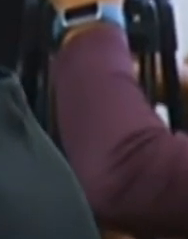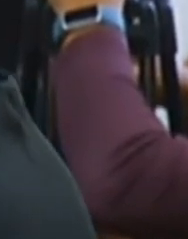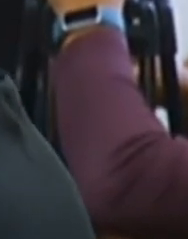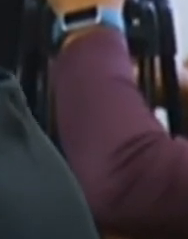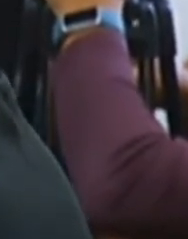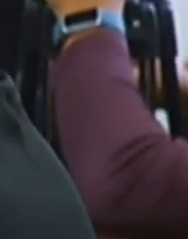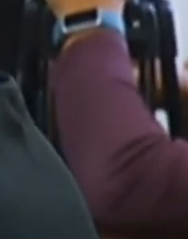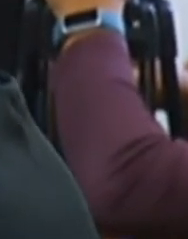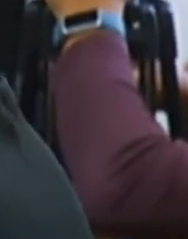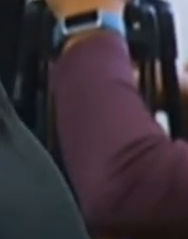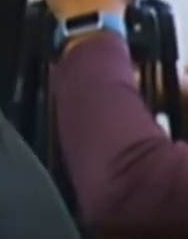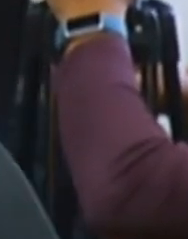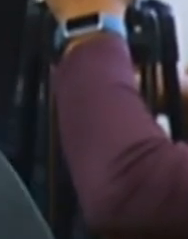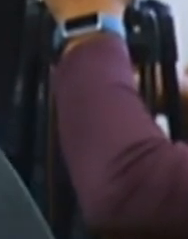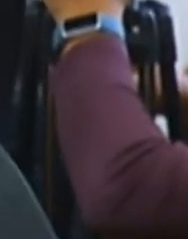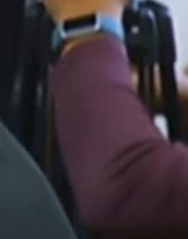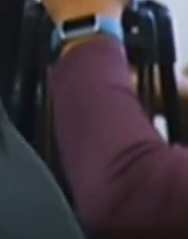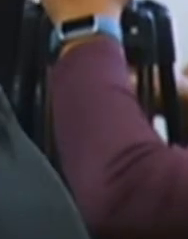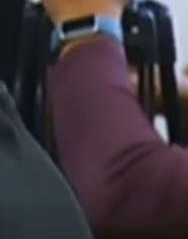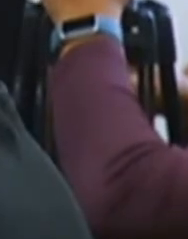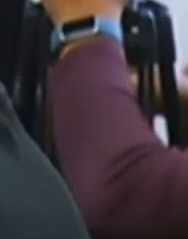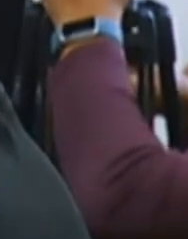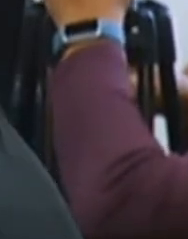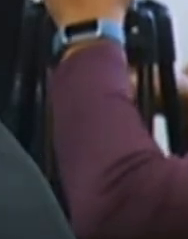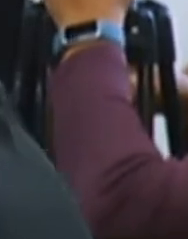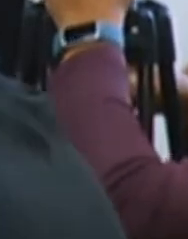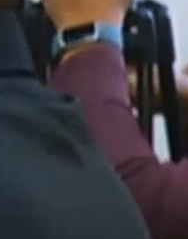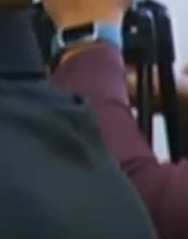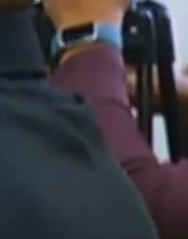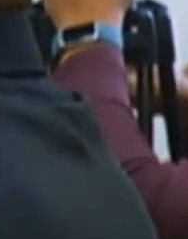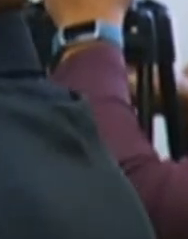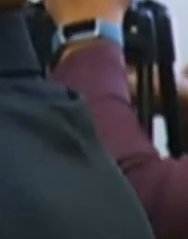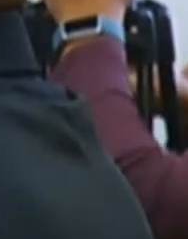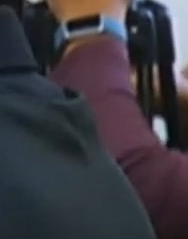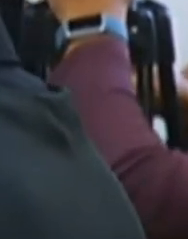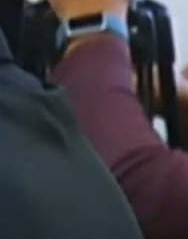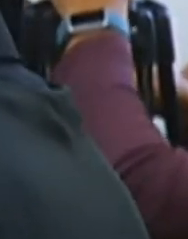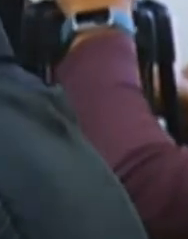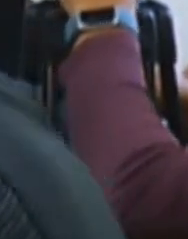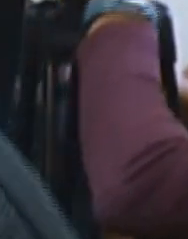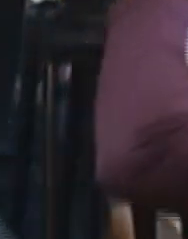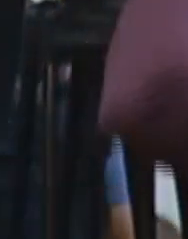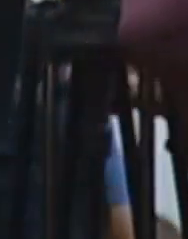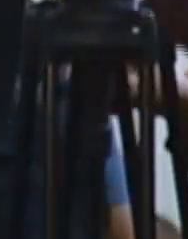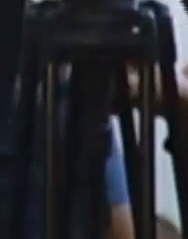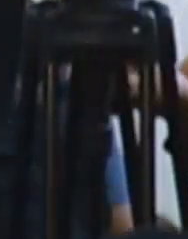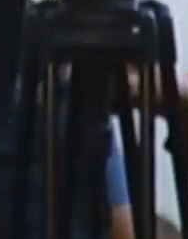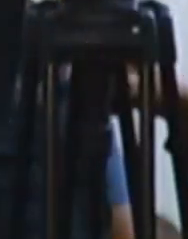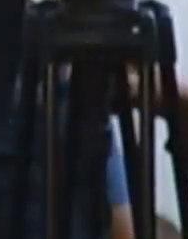aware that media will be allowed to sit inside court, as a court business social.